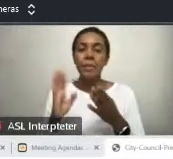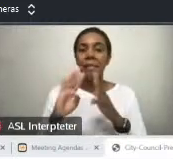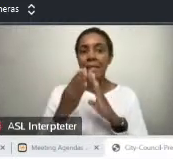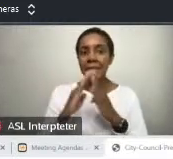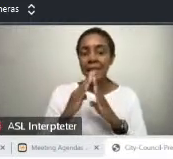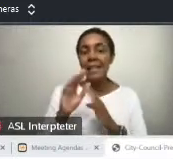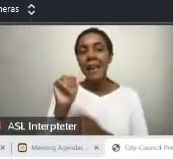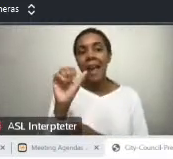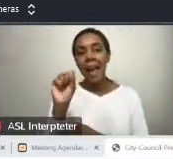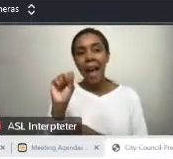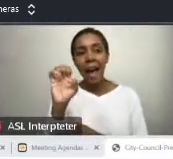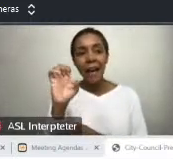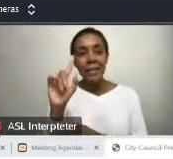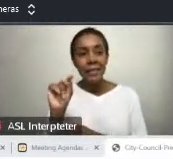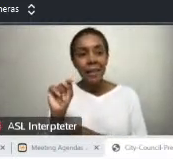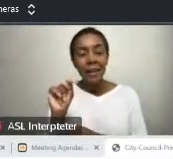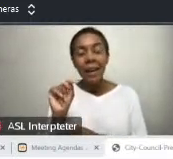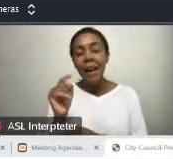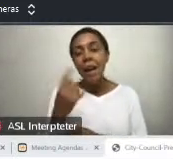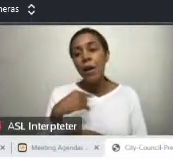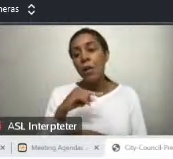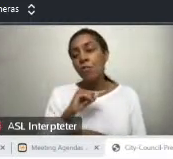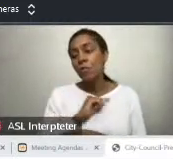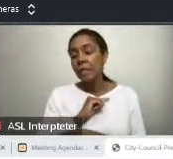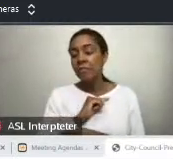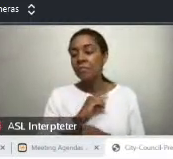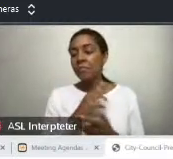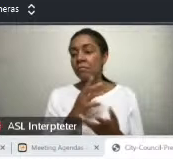We get to sell it to